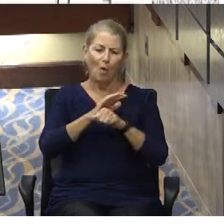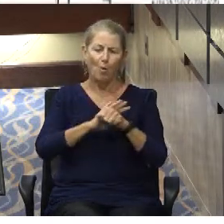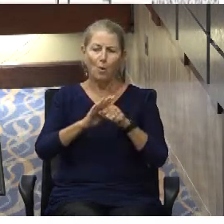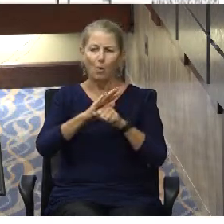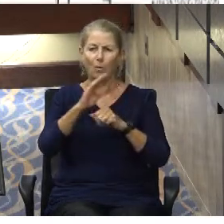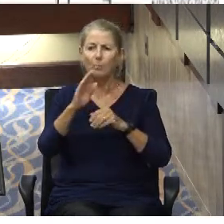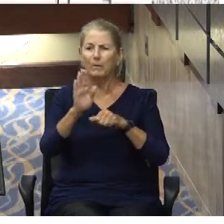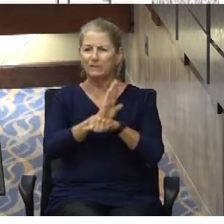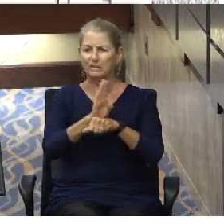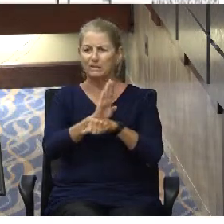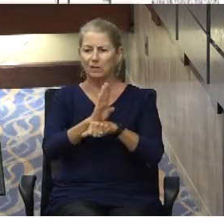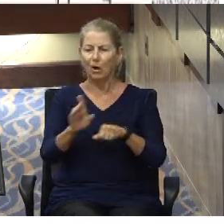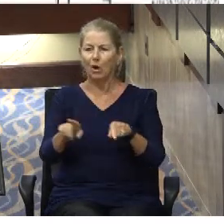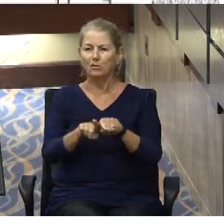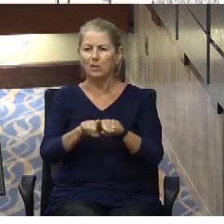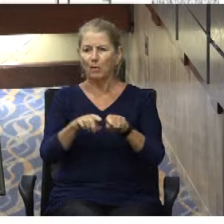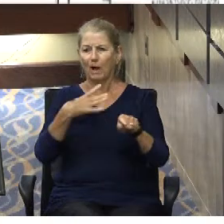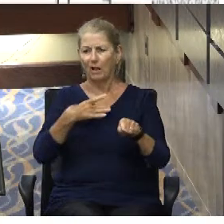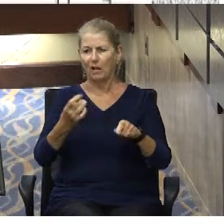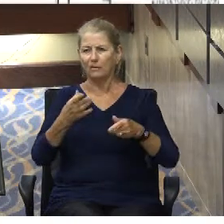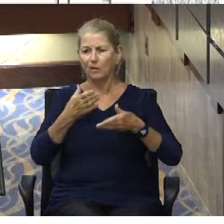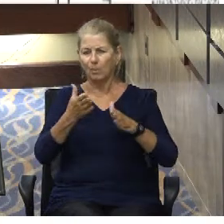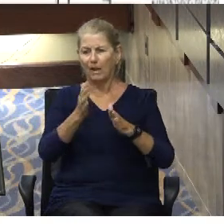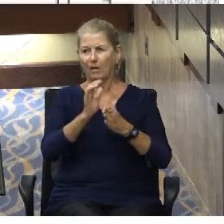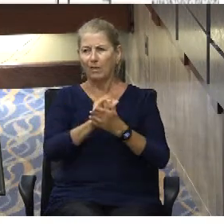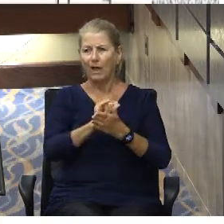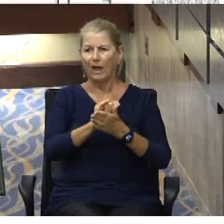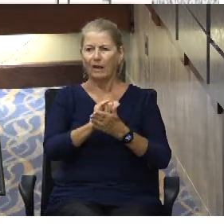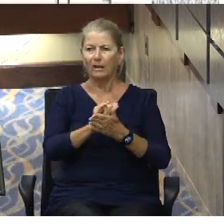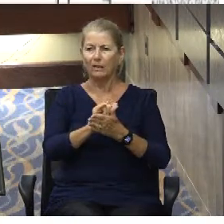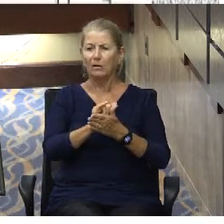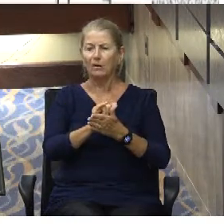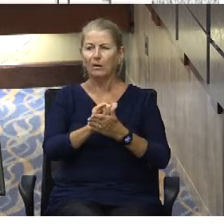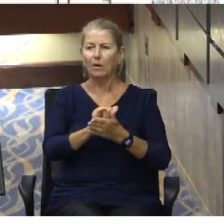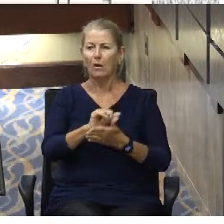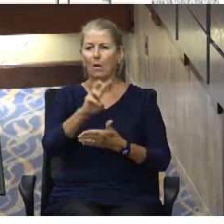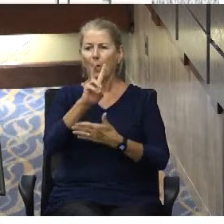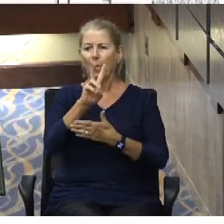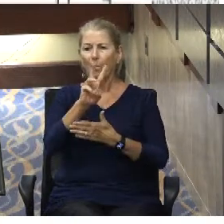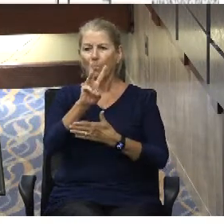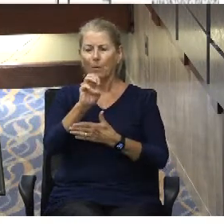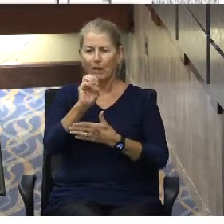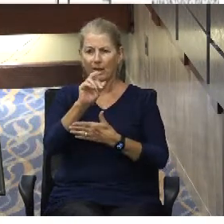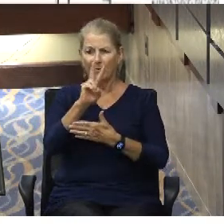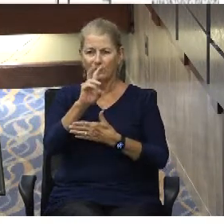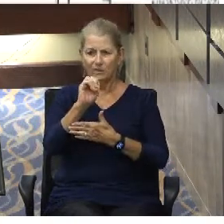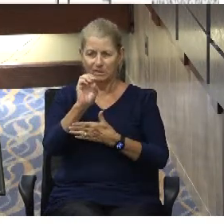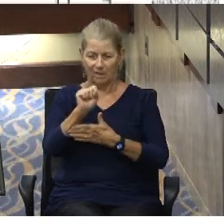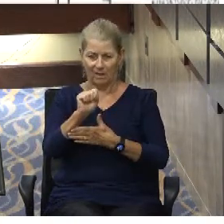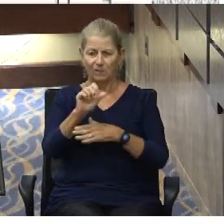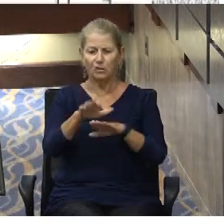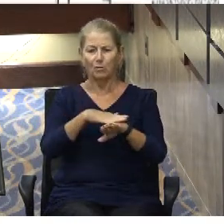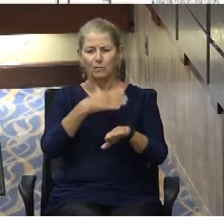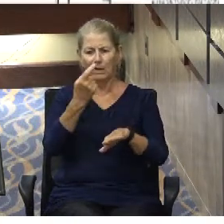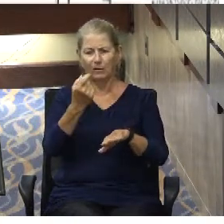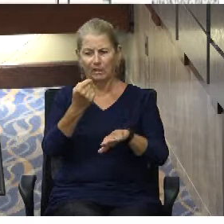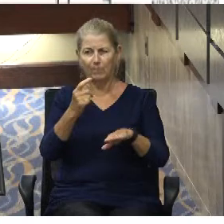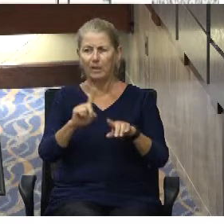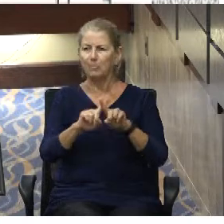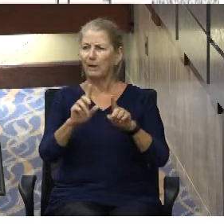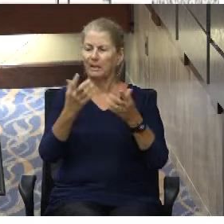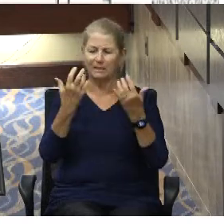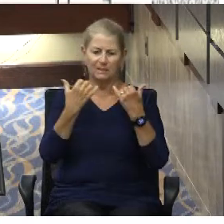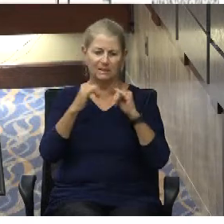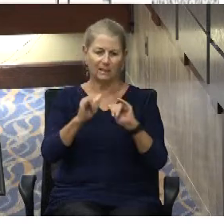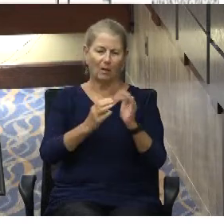I like the way it weaves the chicanes that kind of come and go. I think it slows you down a little bit, but it's still a through street though. And